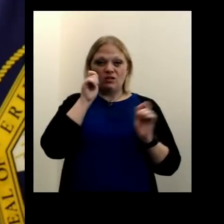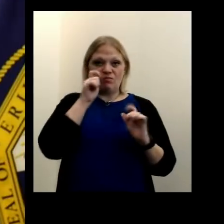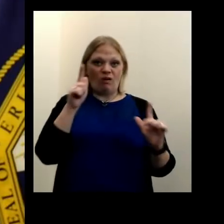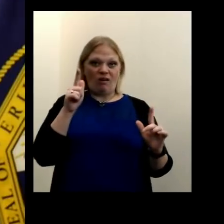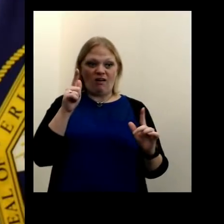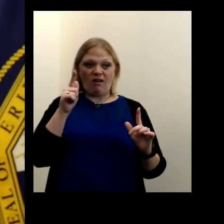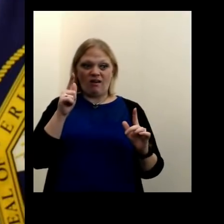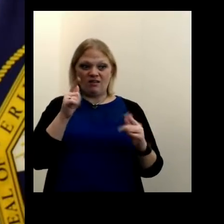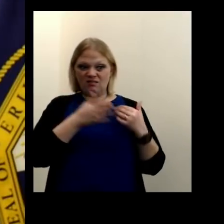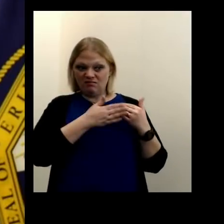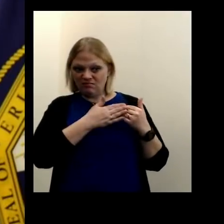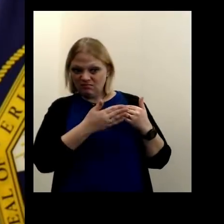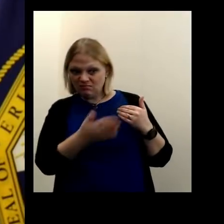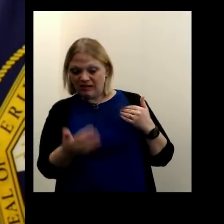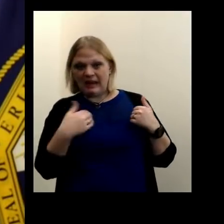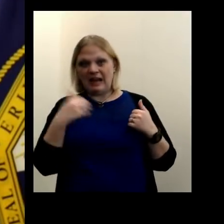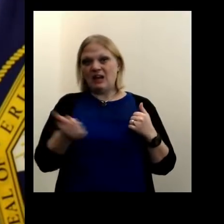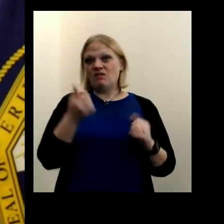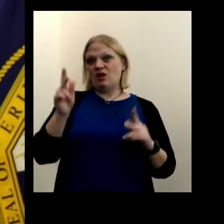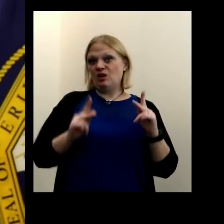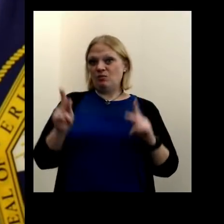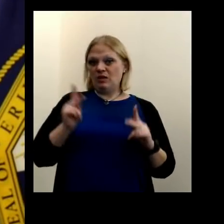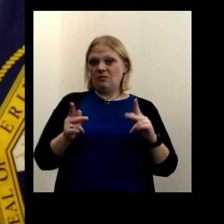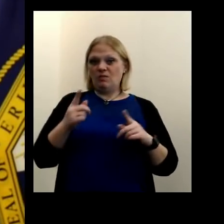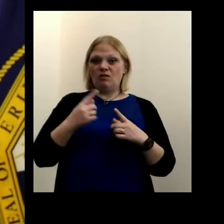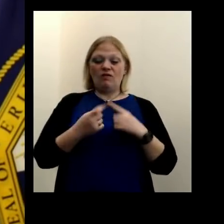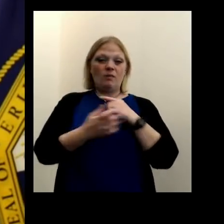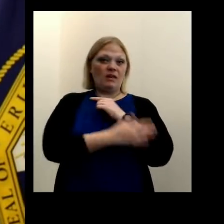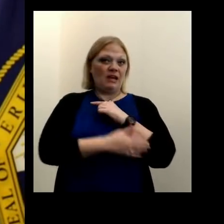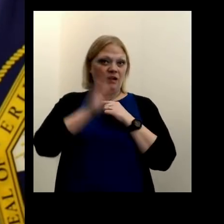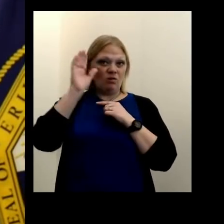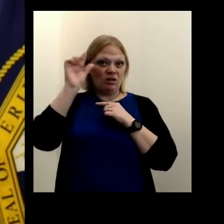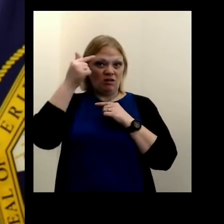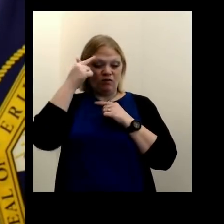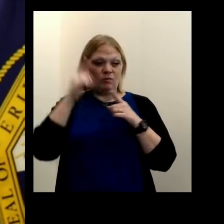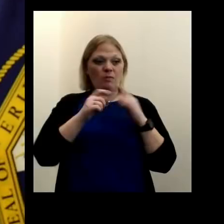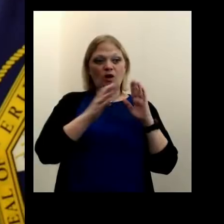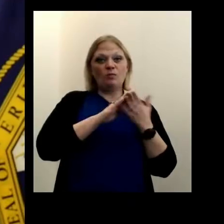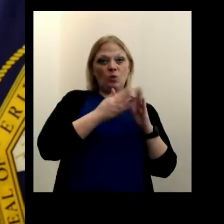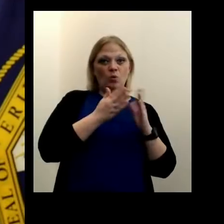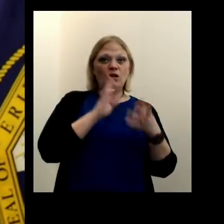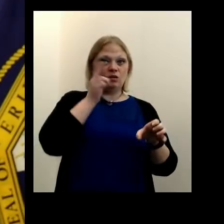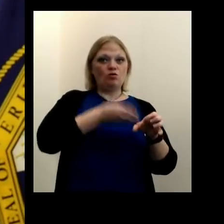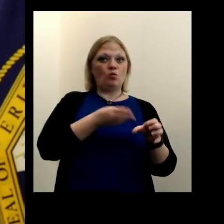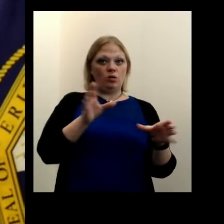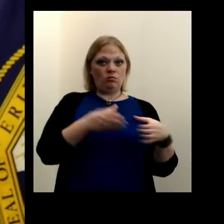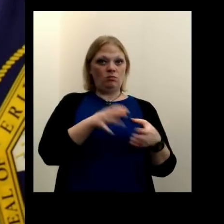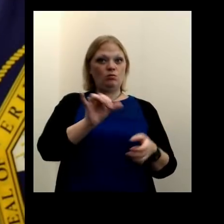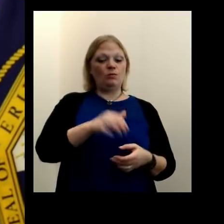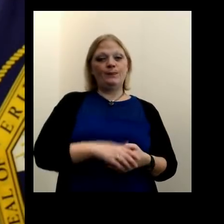as we go forward that we have other people from not only county government, but the community be part of that task force.